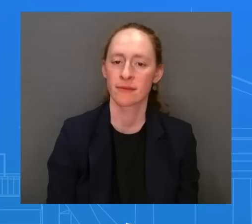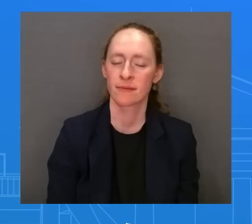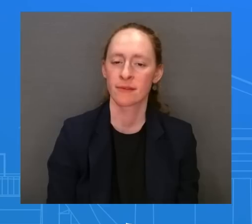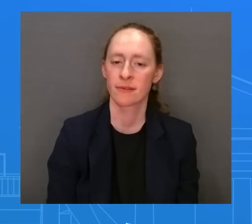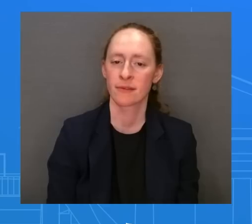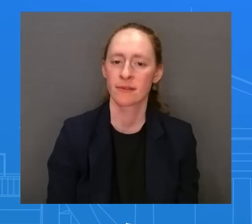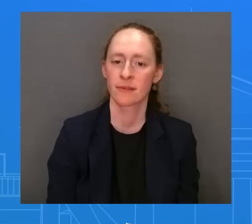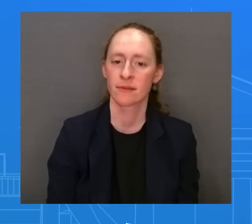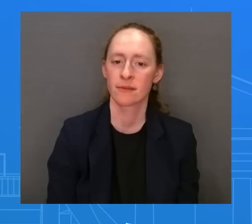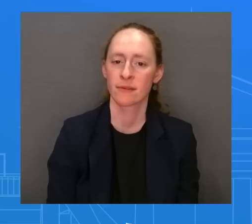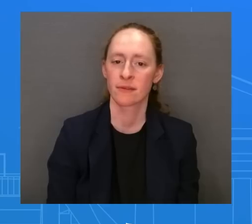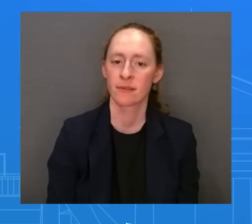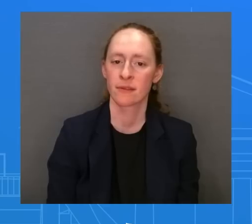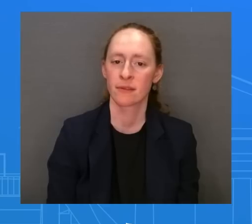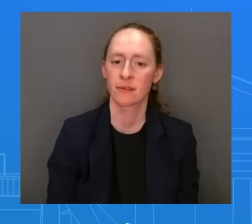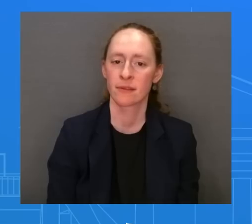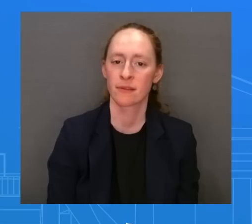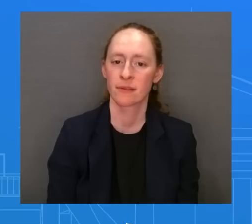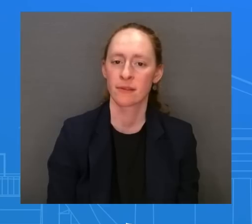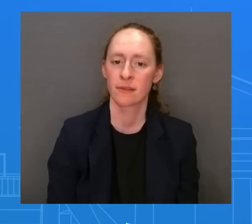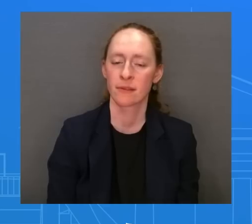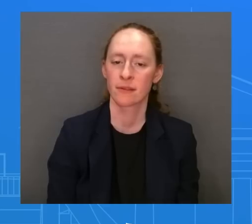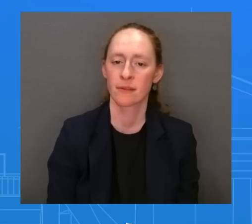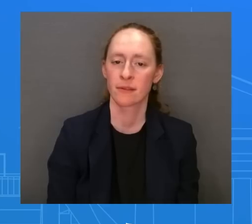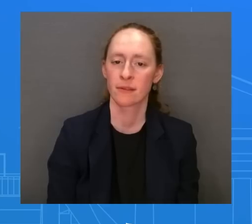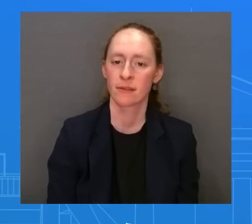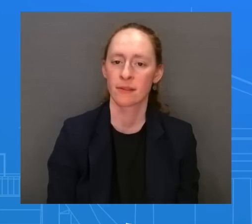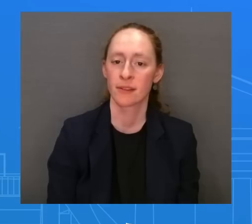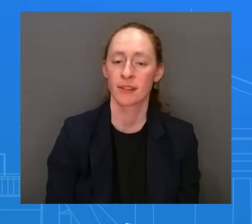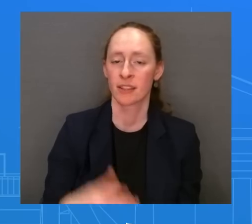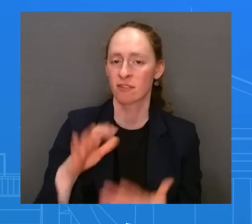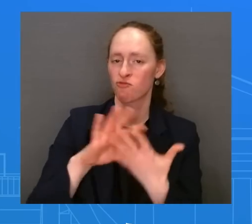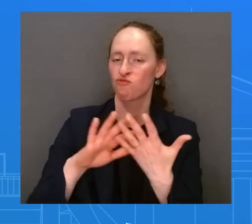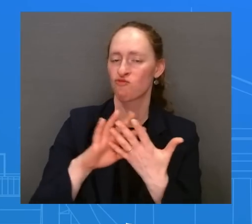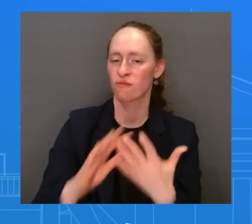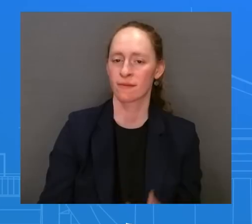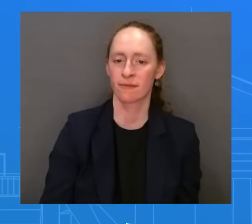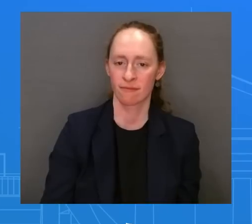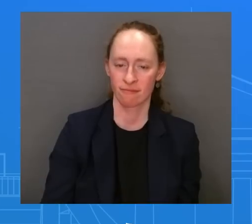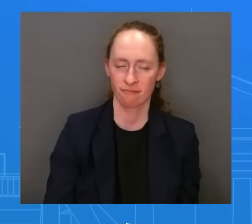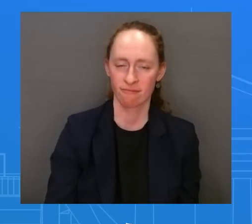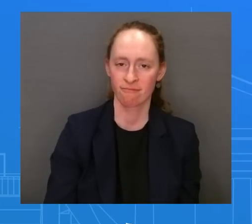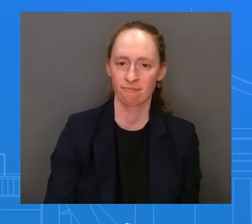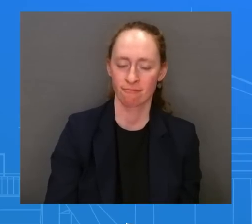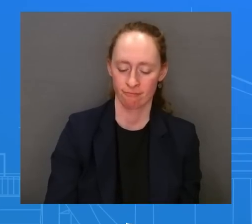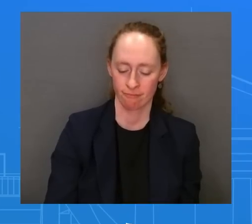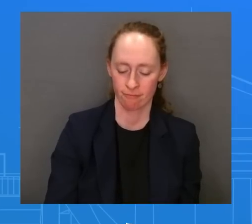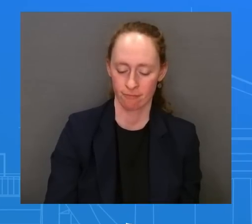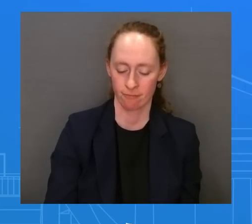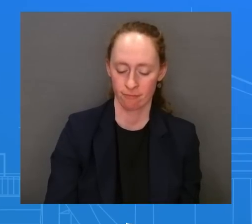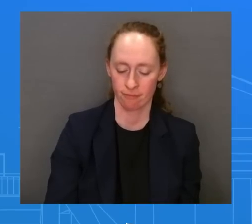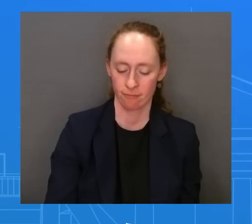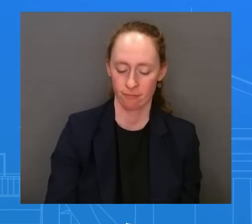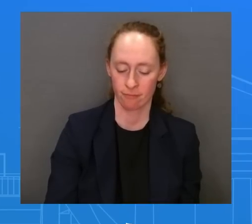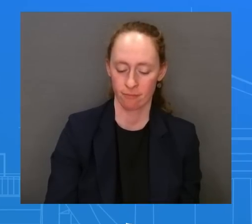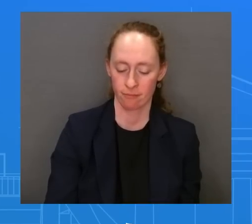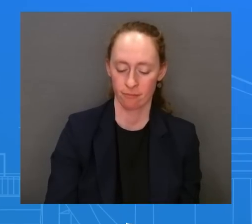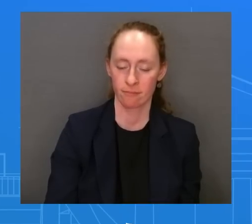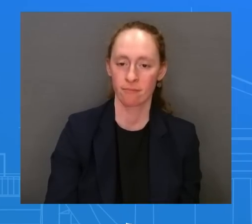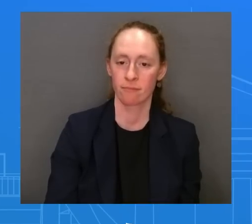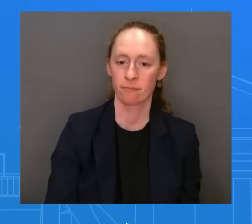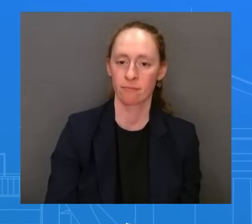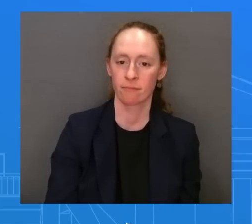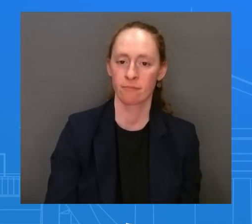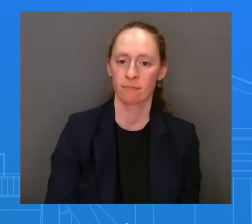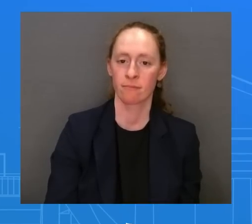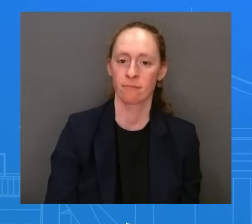Korea's missile and nuclear propagation we know that China has influence in Pyongyang and we have long